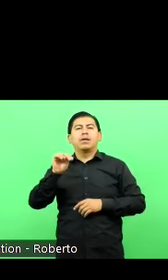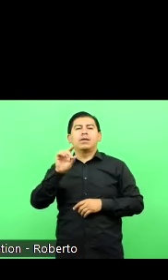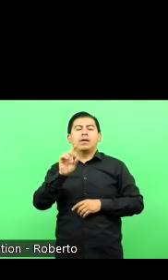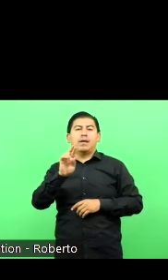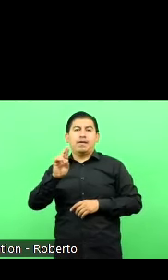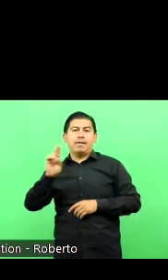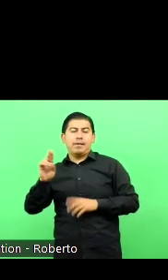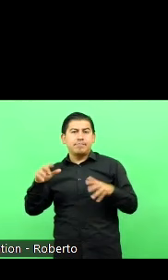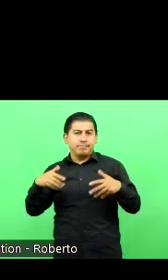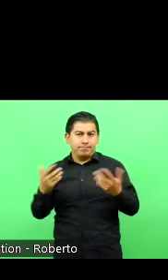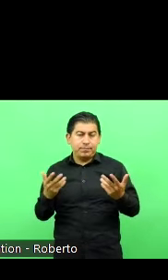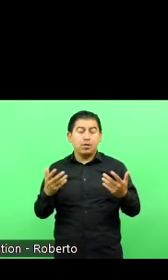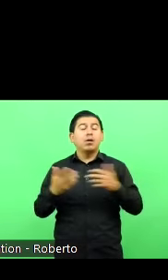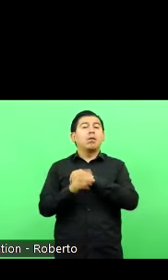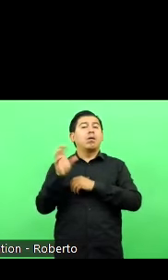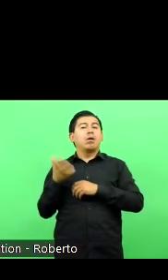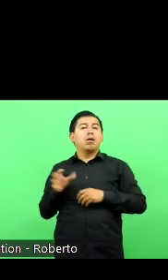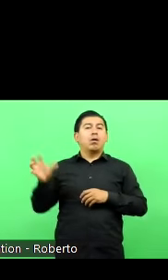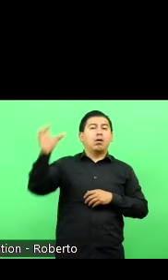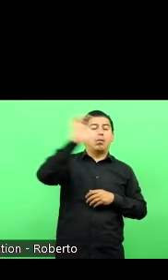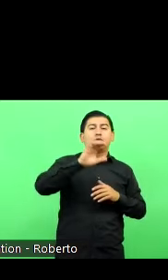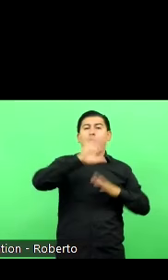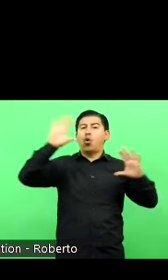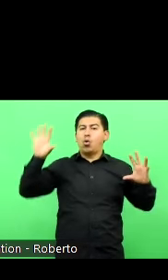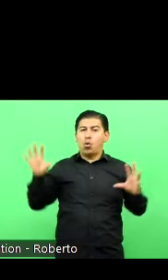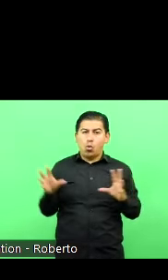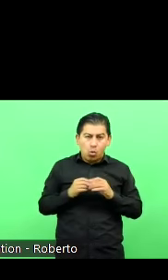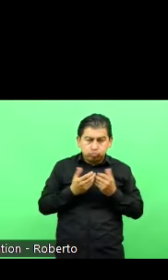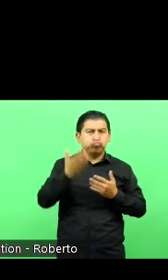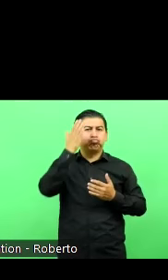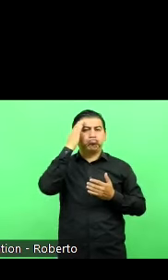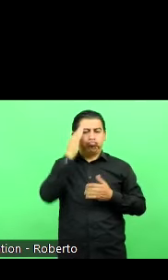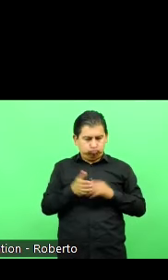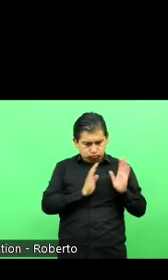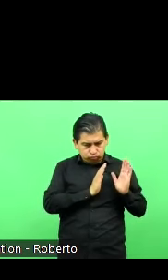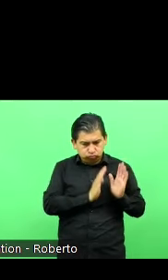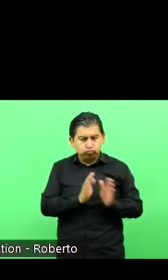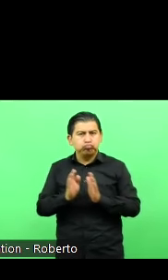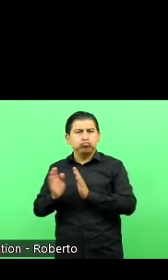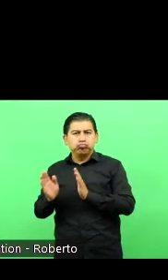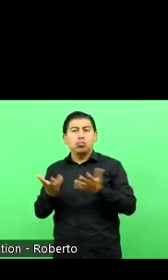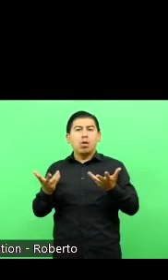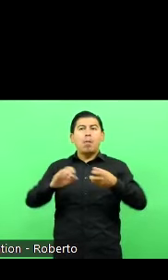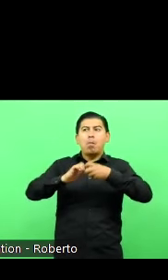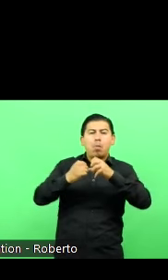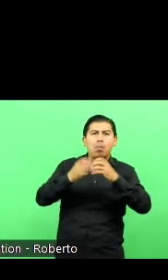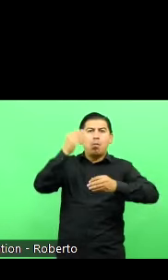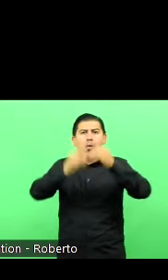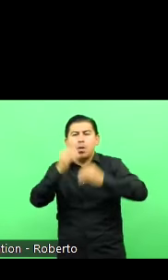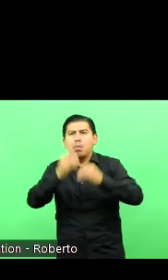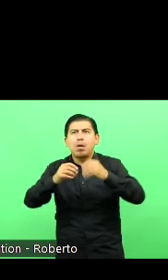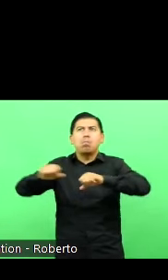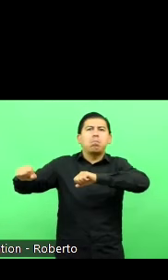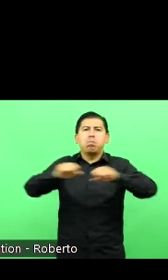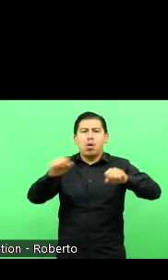approaches to disaster risk reduction. Second, we must ensure that there are mechanisms